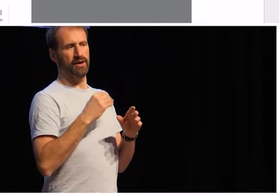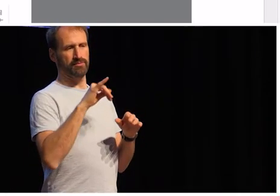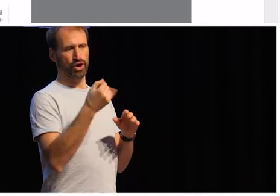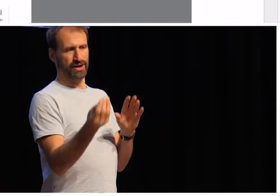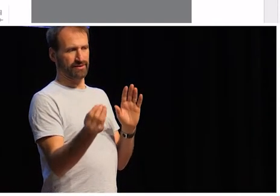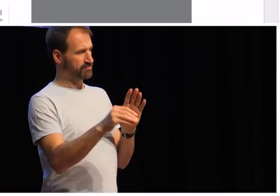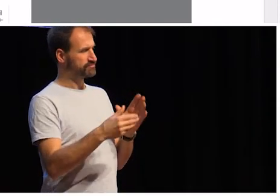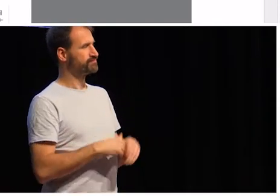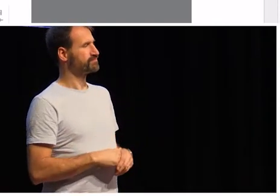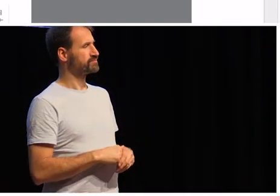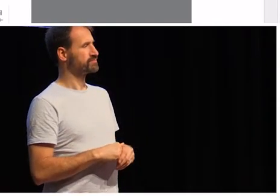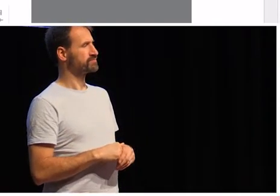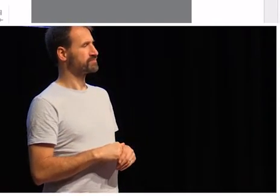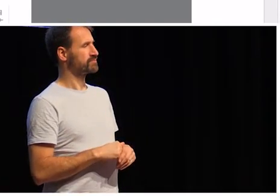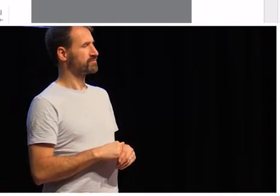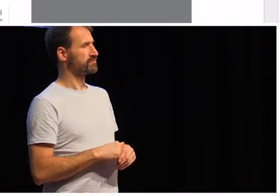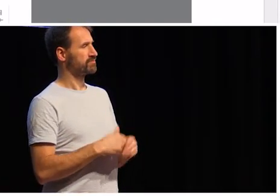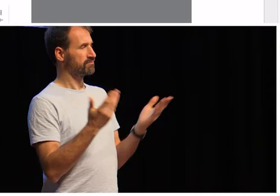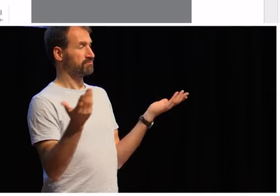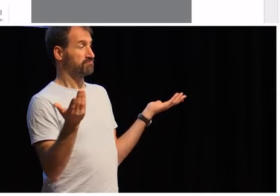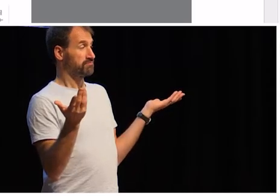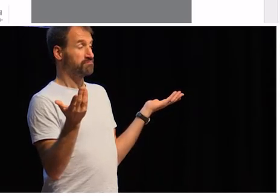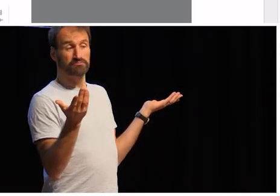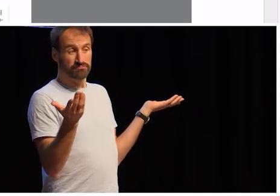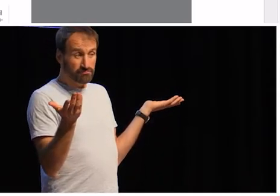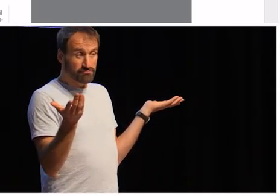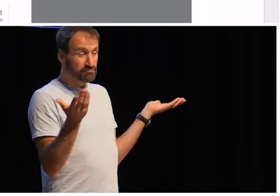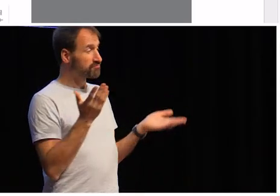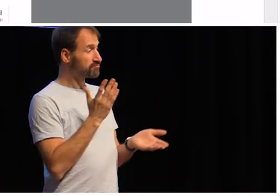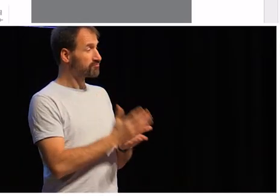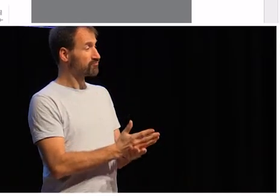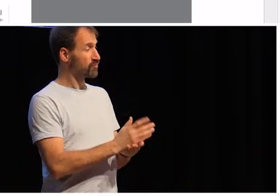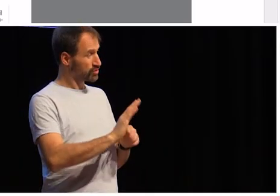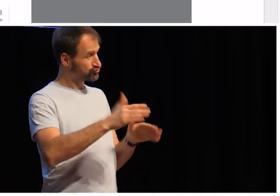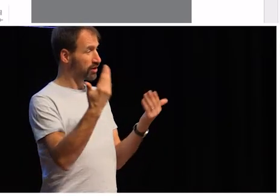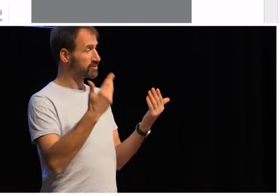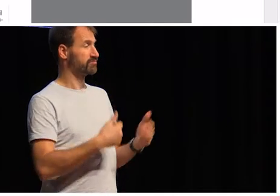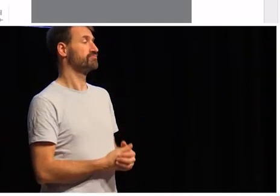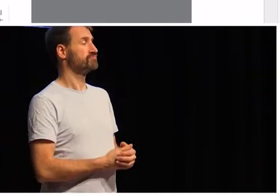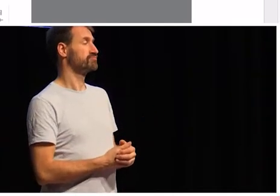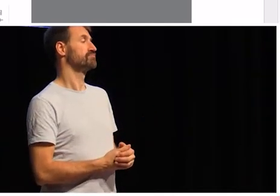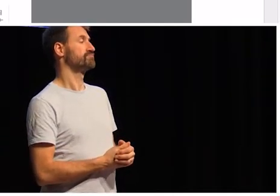yep and let's start it